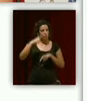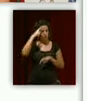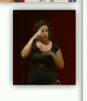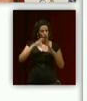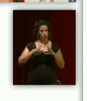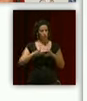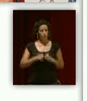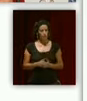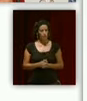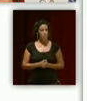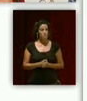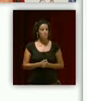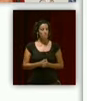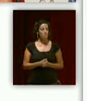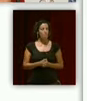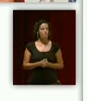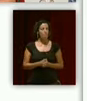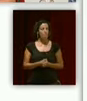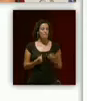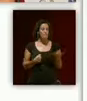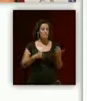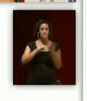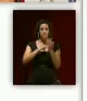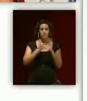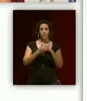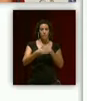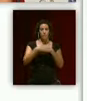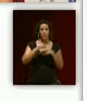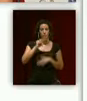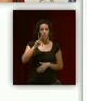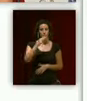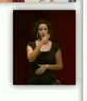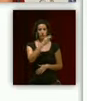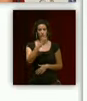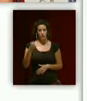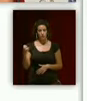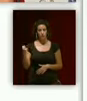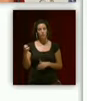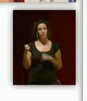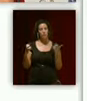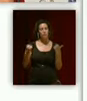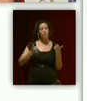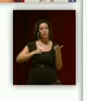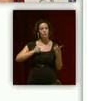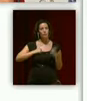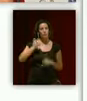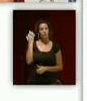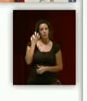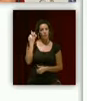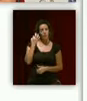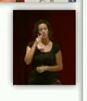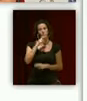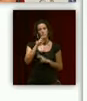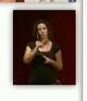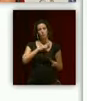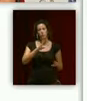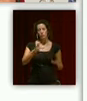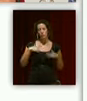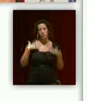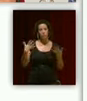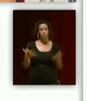can come to know how to control certain brain activities. In this